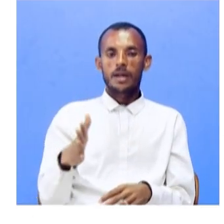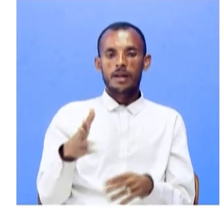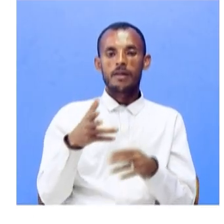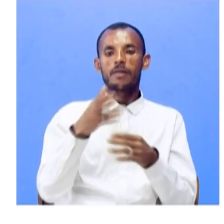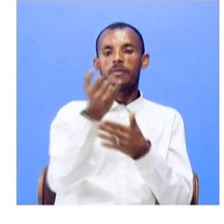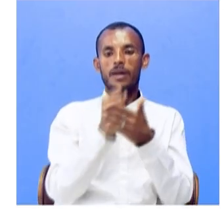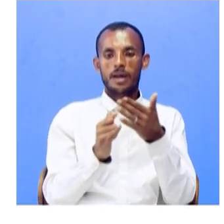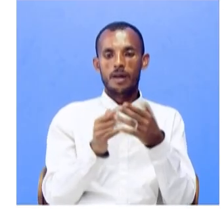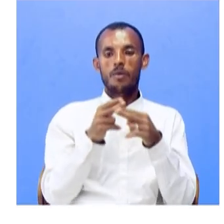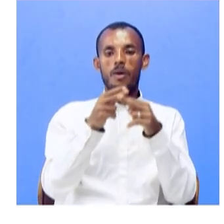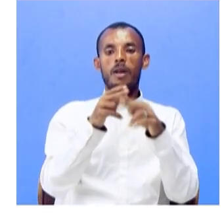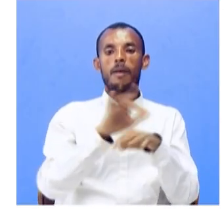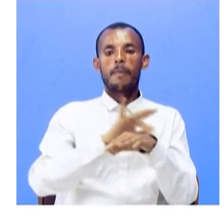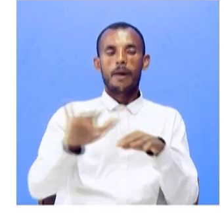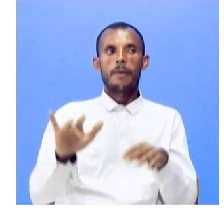2.